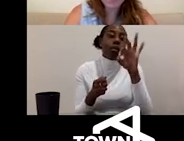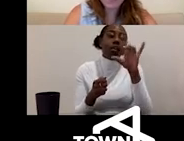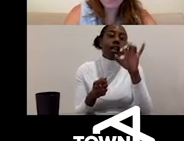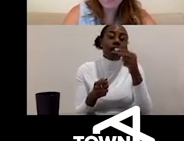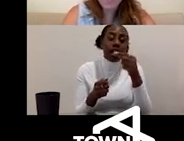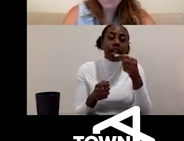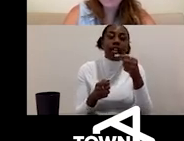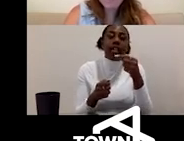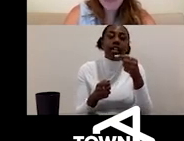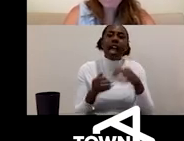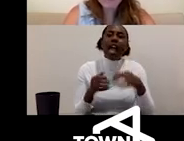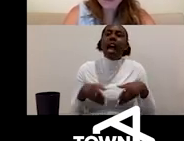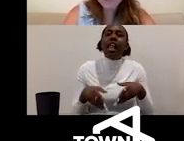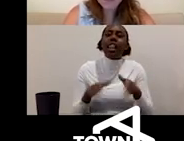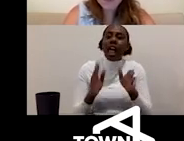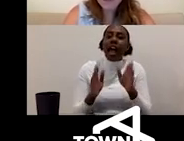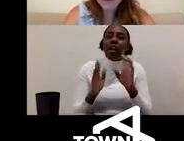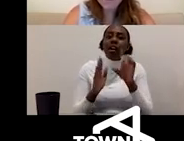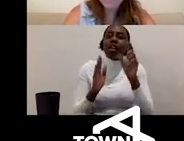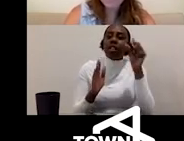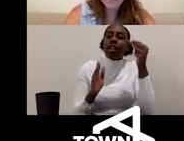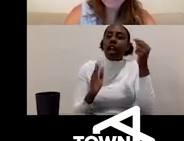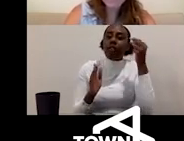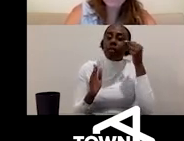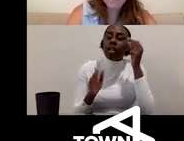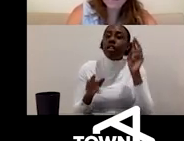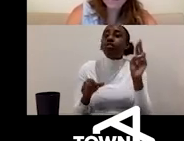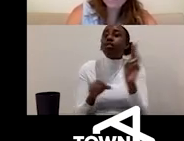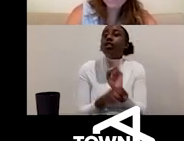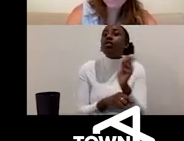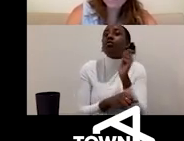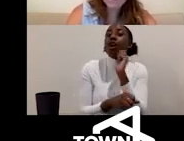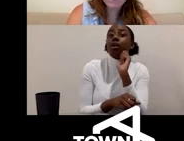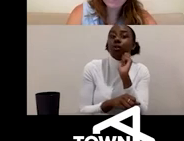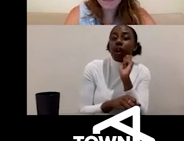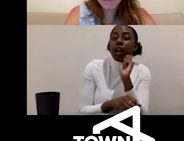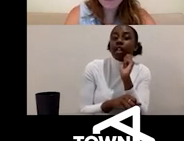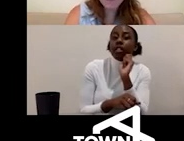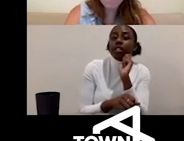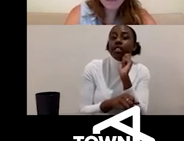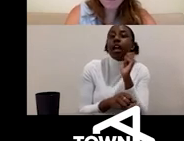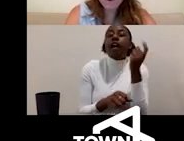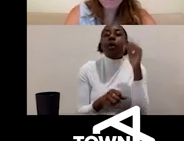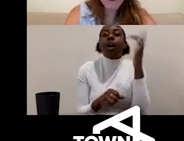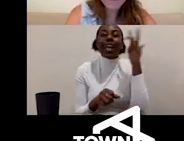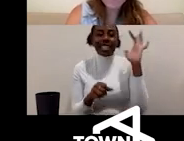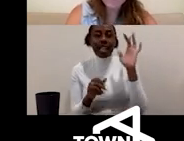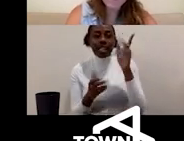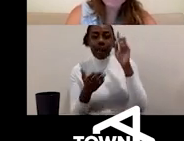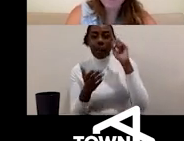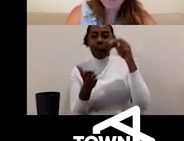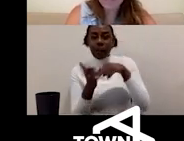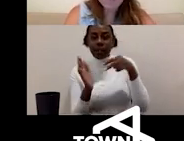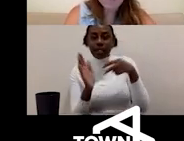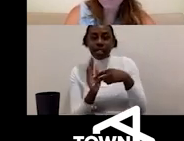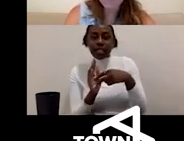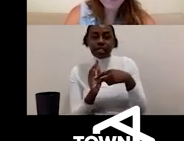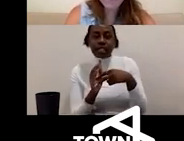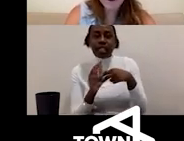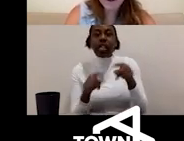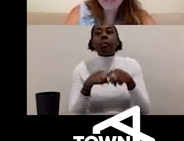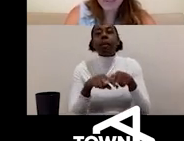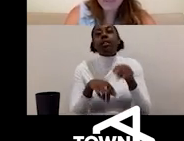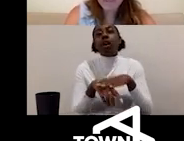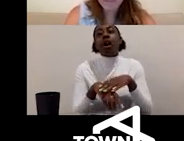information to map American communities by race and ethnicity for intelligence purposes, based on racist, this is ridiculous, based on